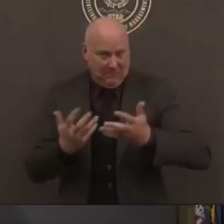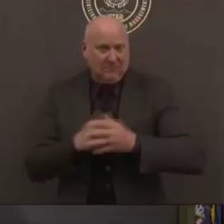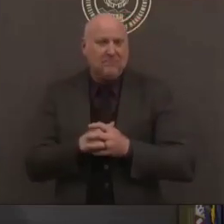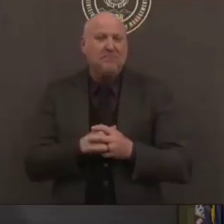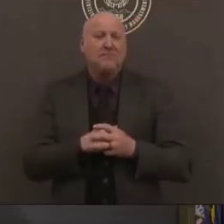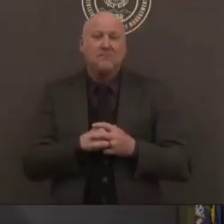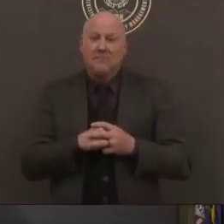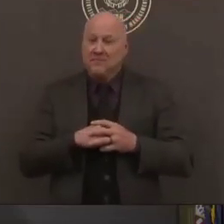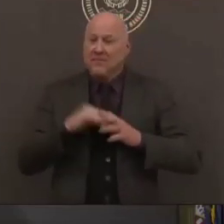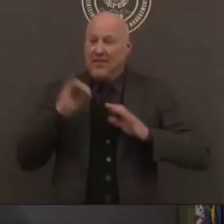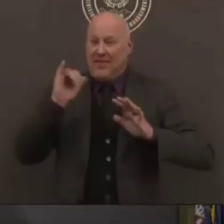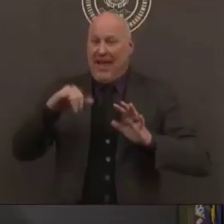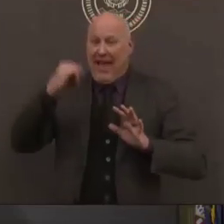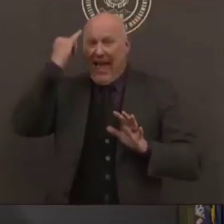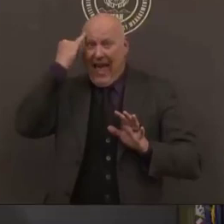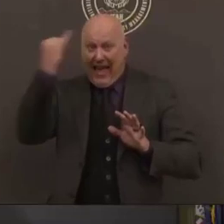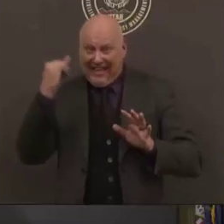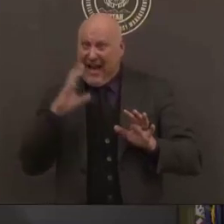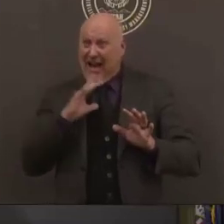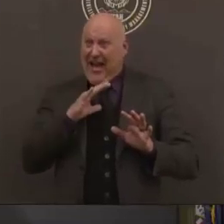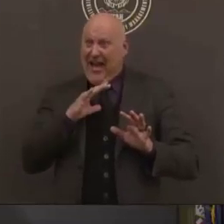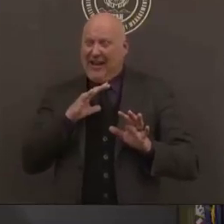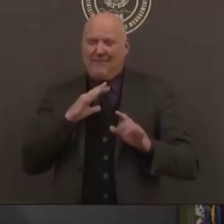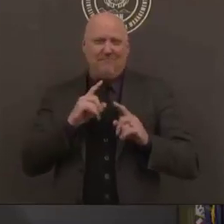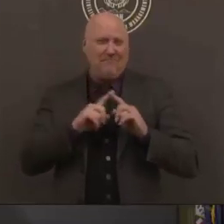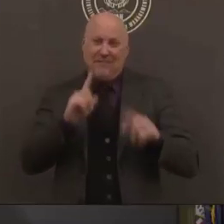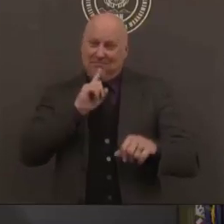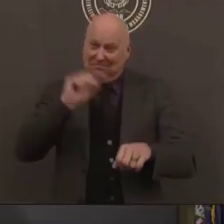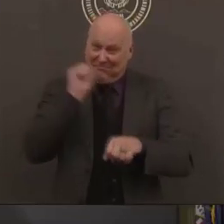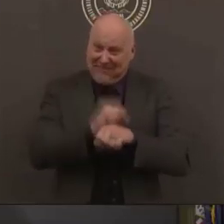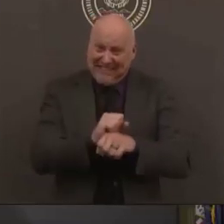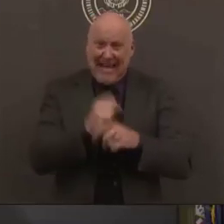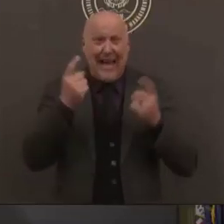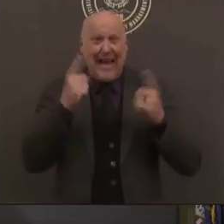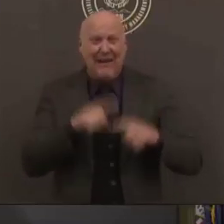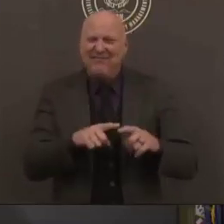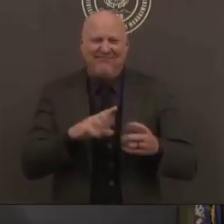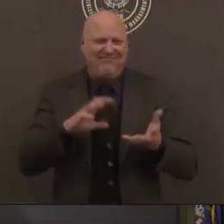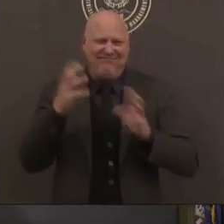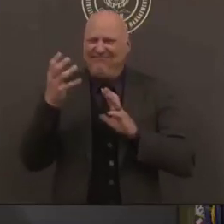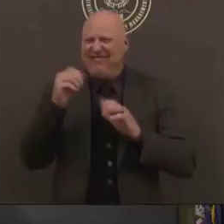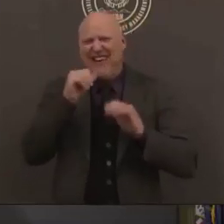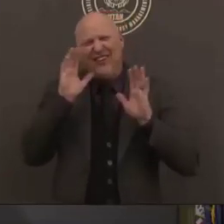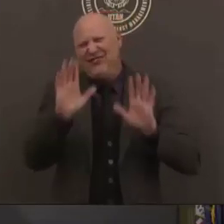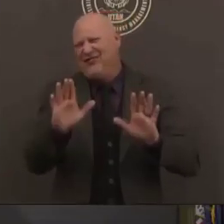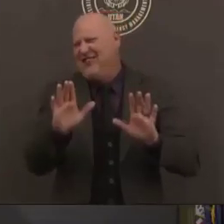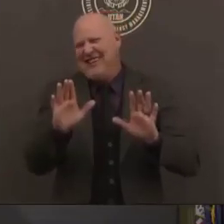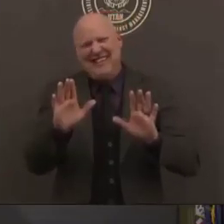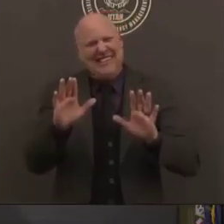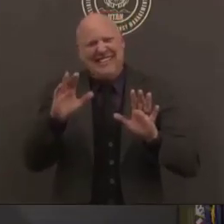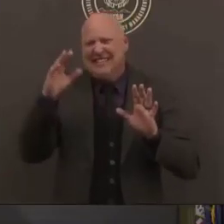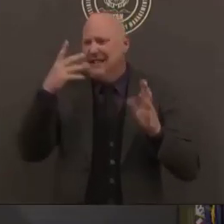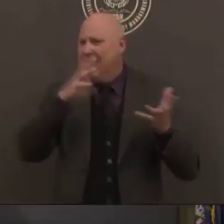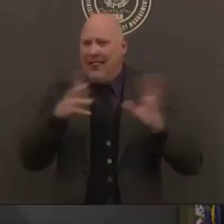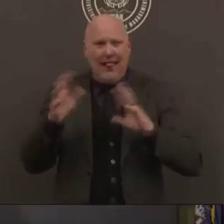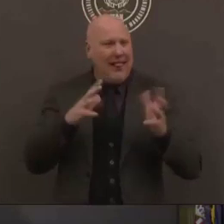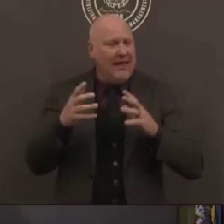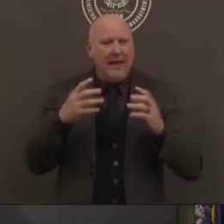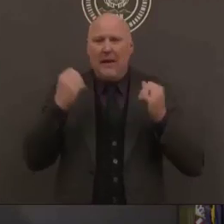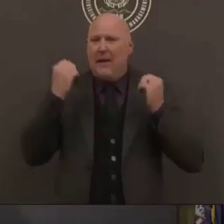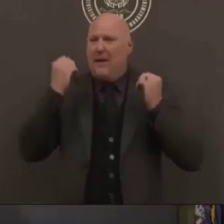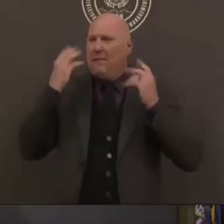didn't work exactly as we had hoped. And we know that there are a number of residents in the state who received alerts